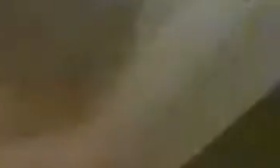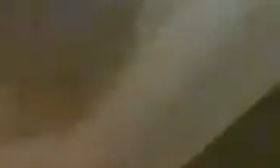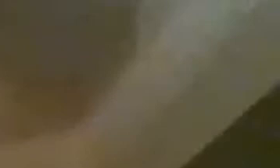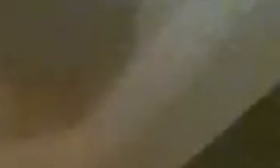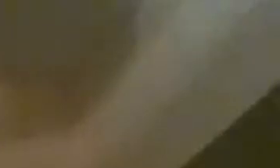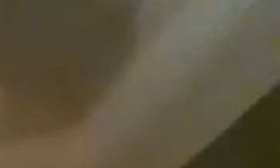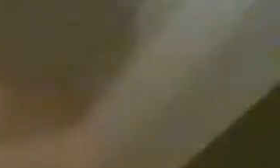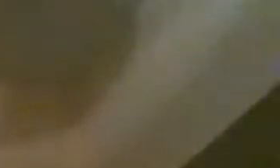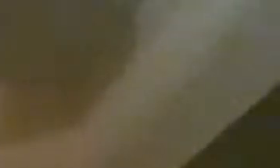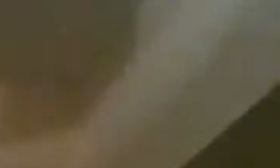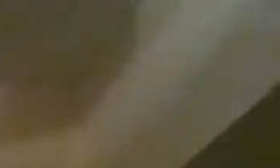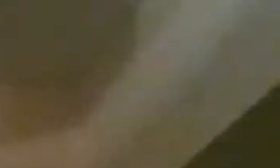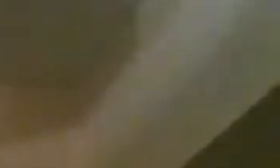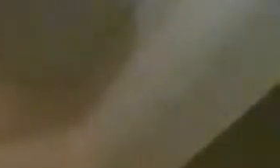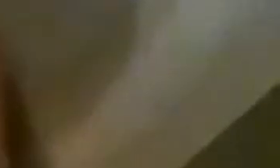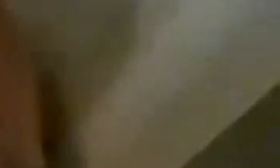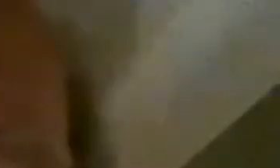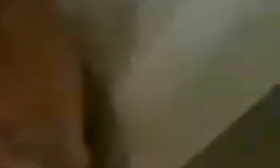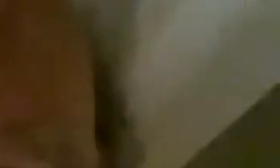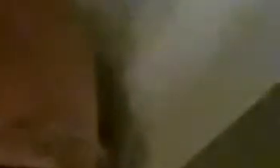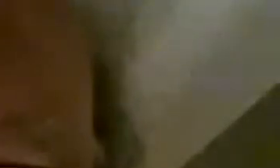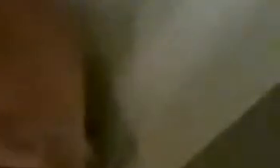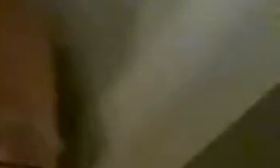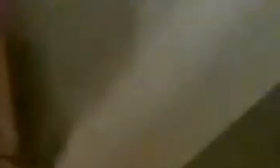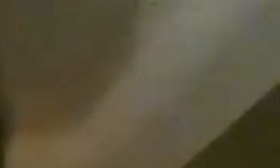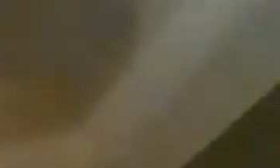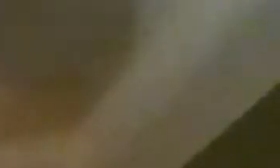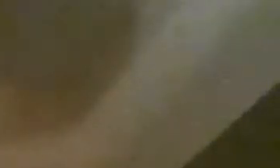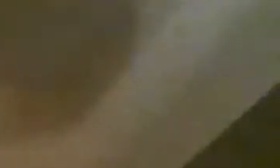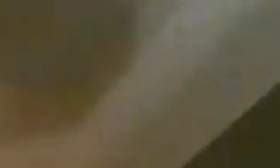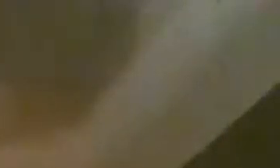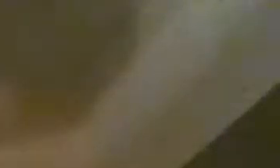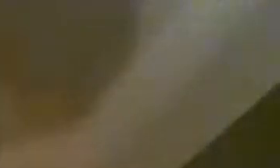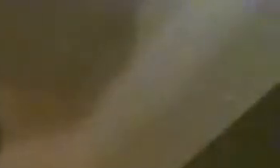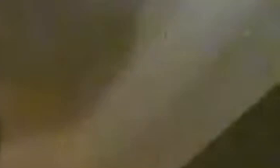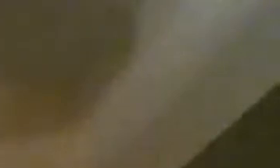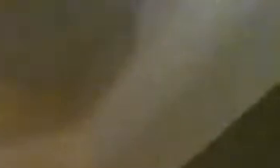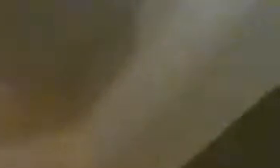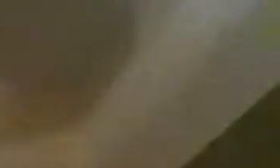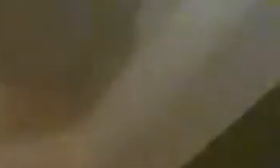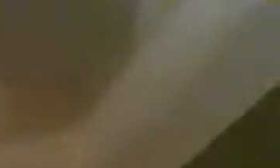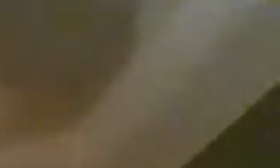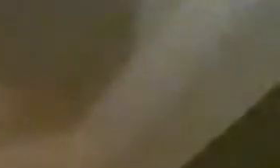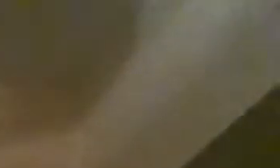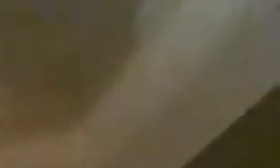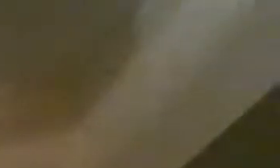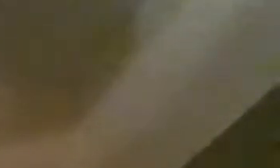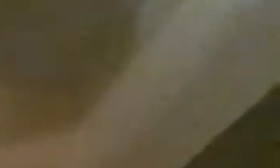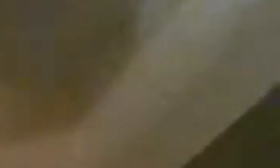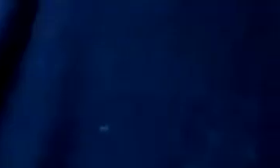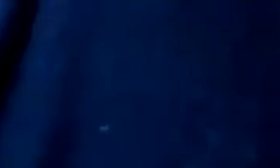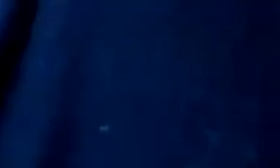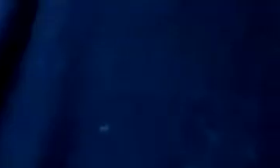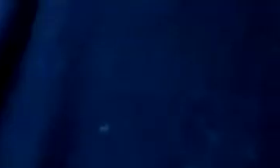Probably muted me because there's a lawn keeper right outside my window trimming hedges, and I hear the noise myself.